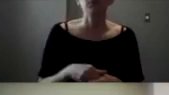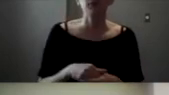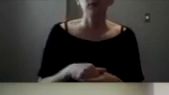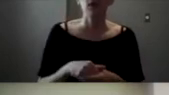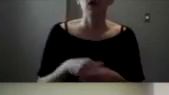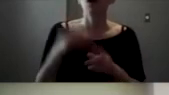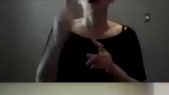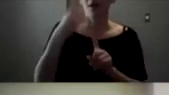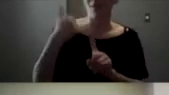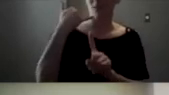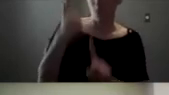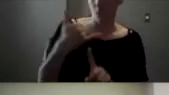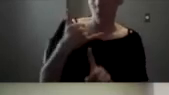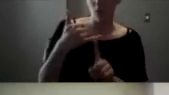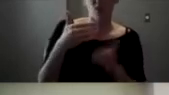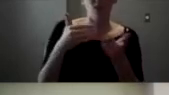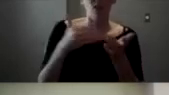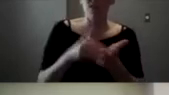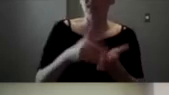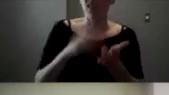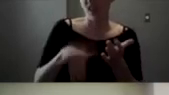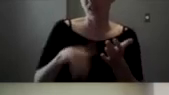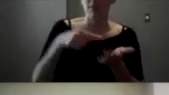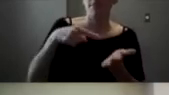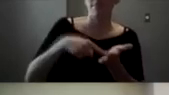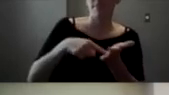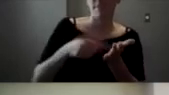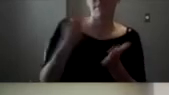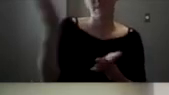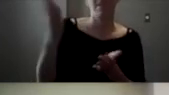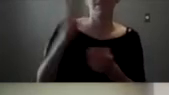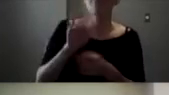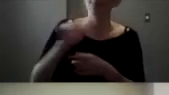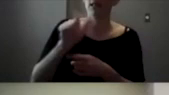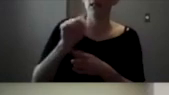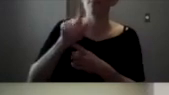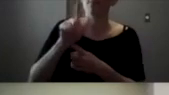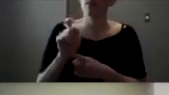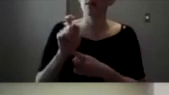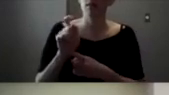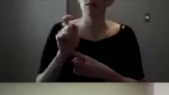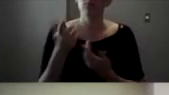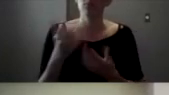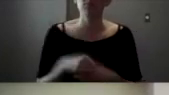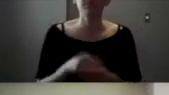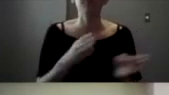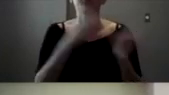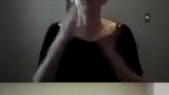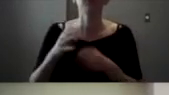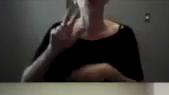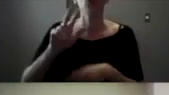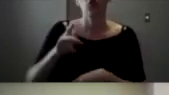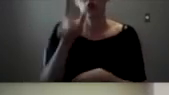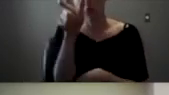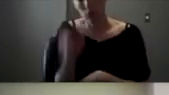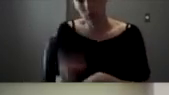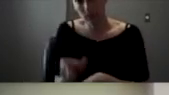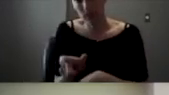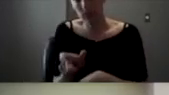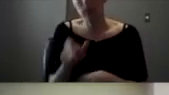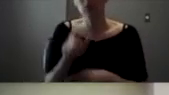visits, by the way. The third column has to do with formal telehealth visits that for most payers